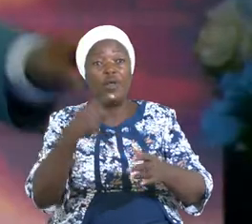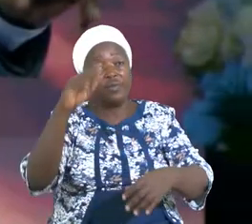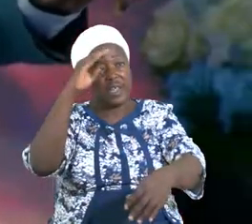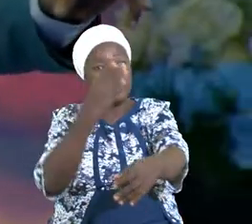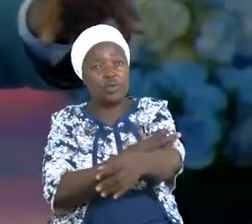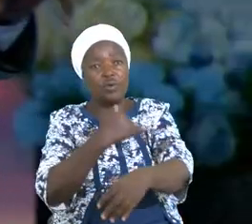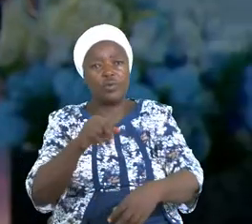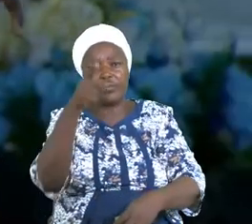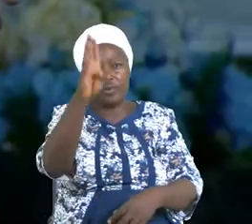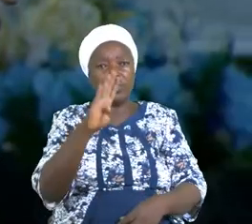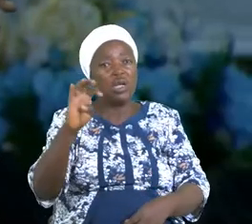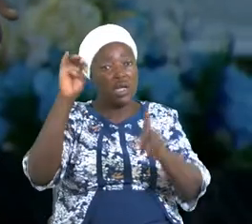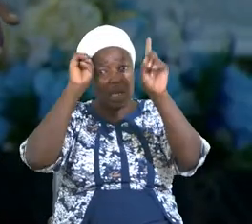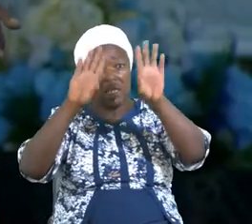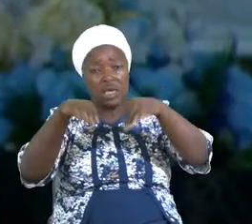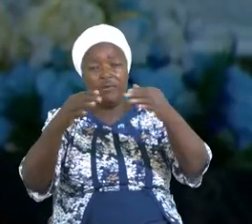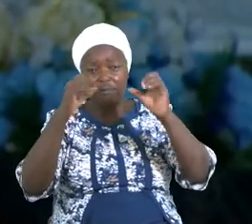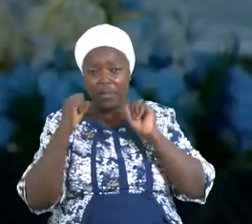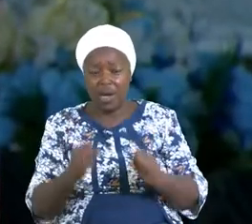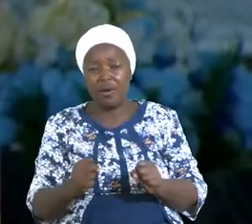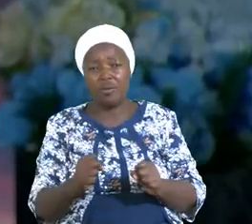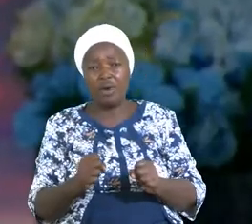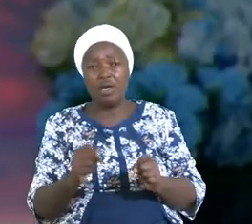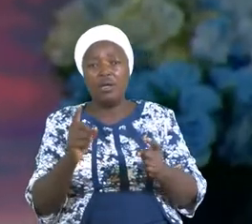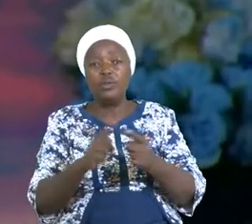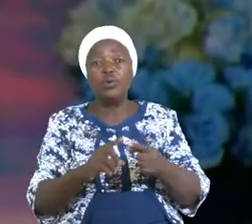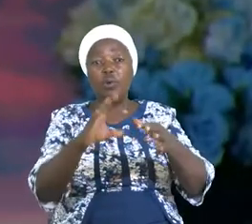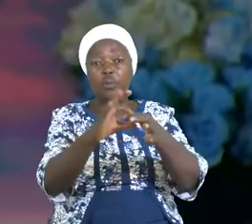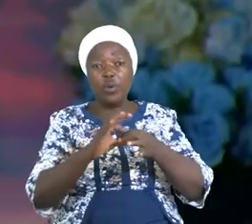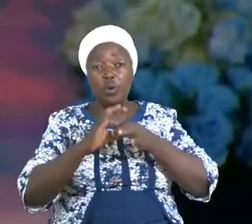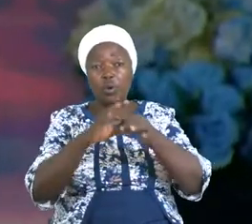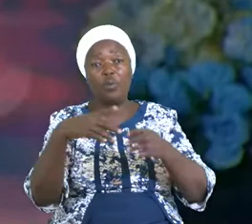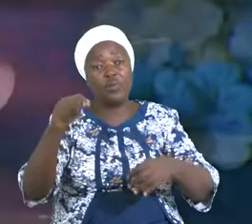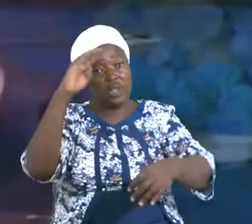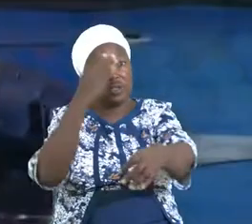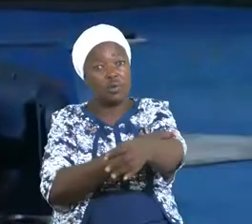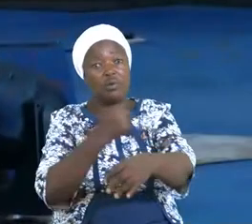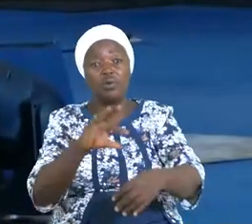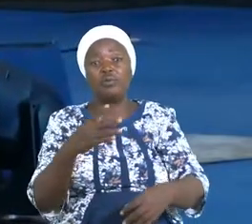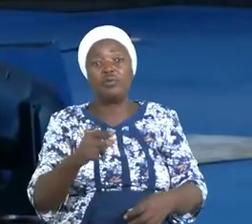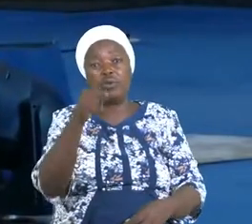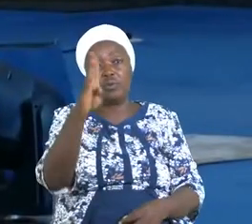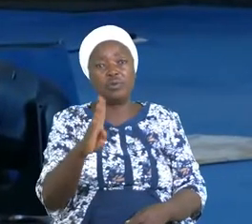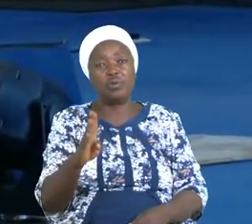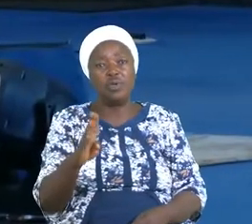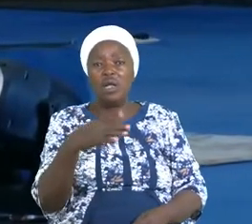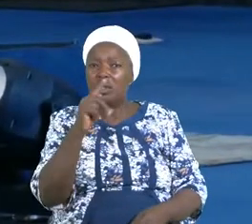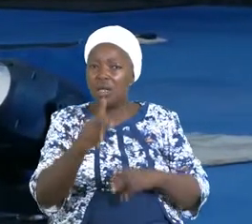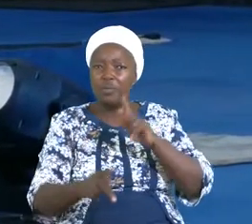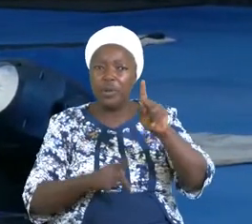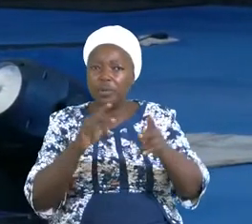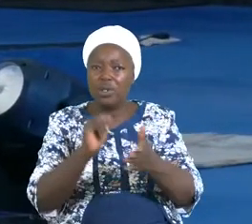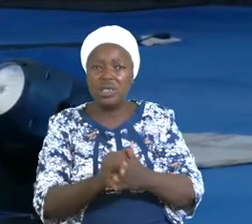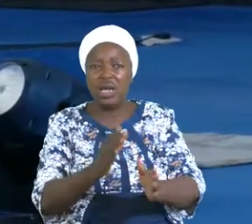He gave power to become the sons of God. The people that